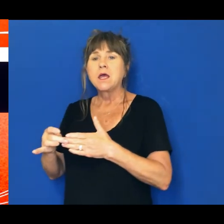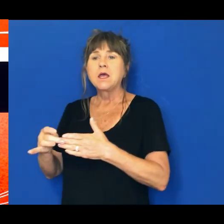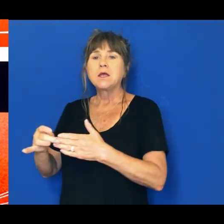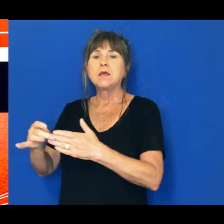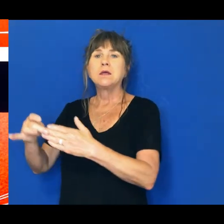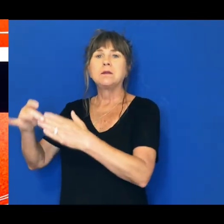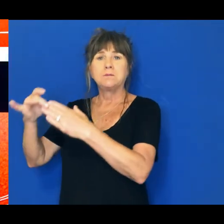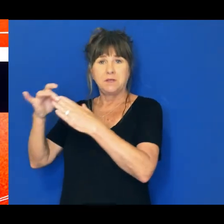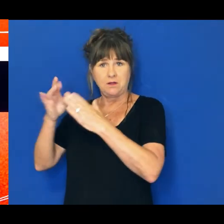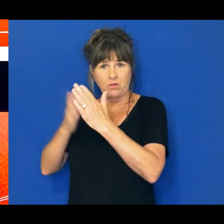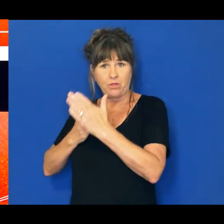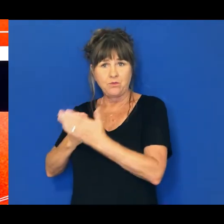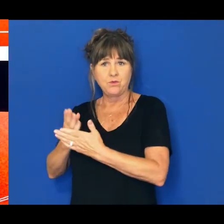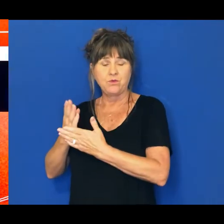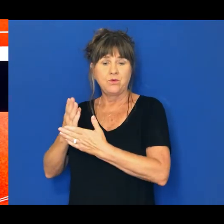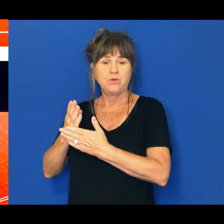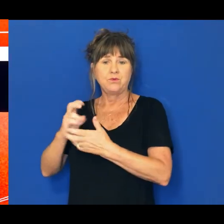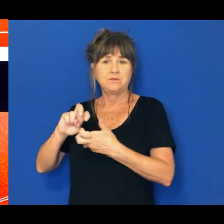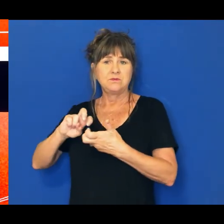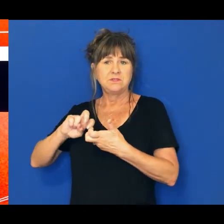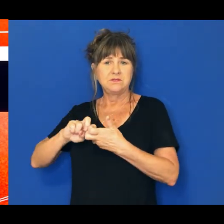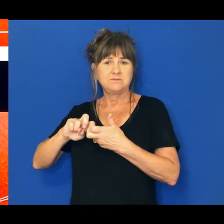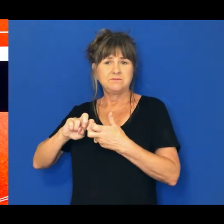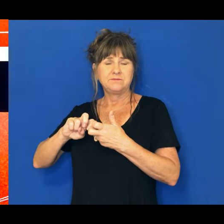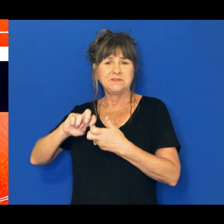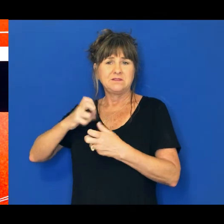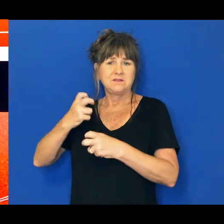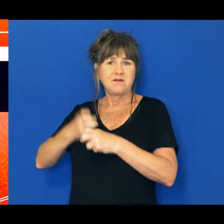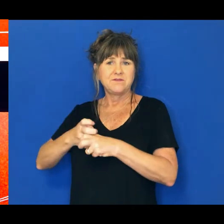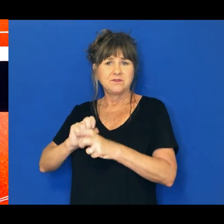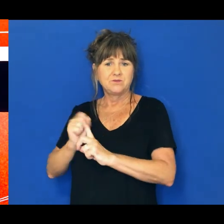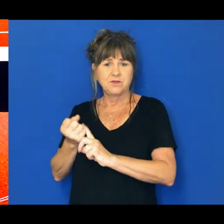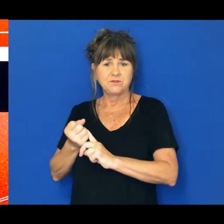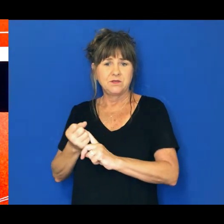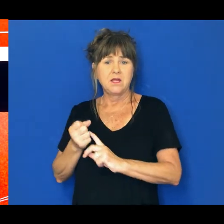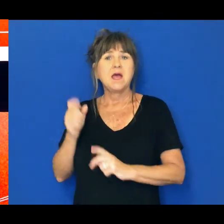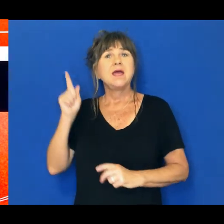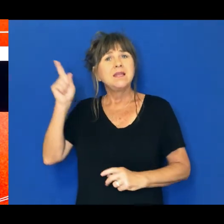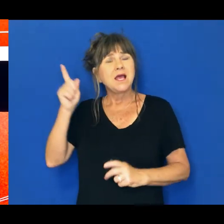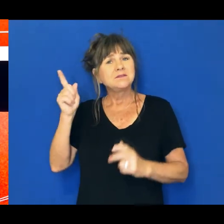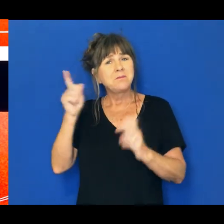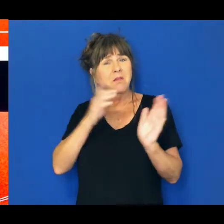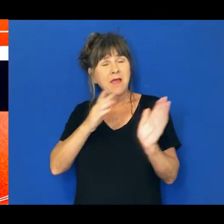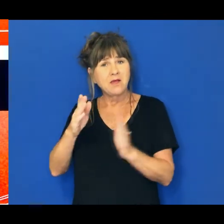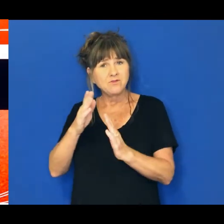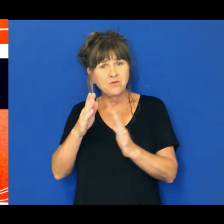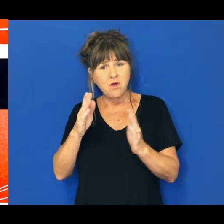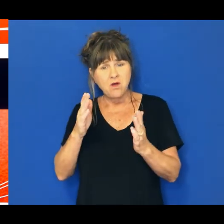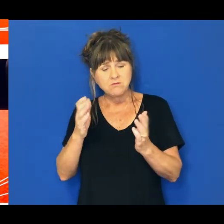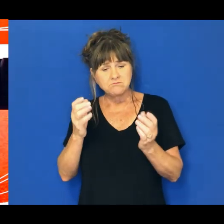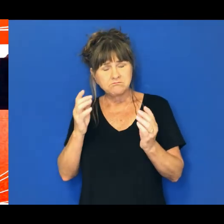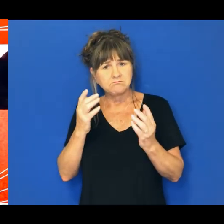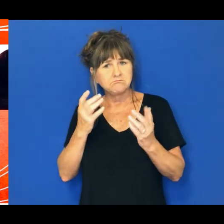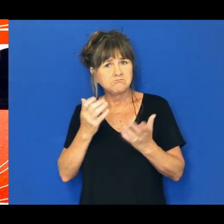will begin to say things like, I have a plan for you. A plan to prosper you and not to harm you, to give you hope and a future. I know we had some graduates in the house